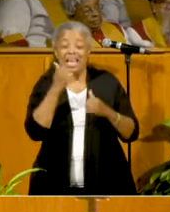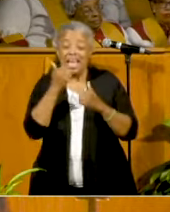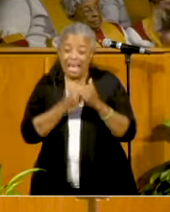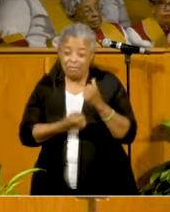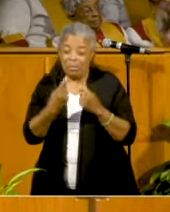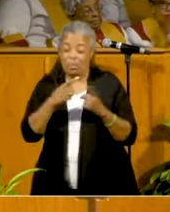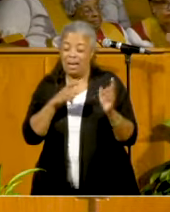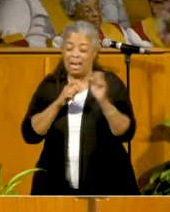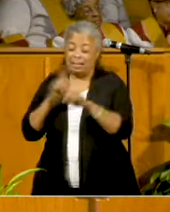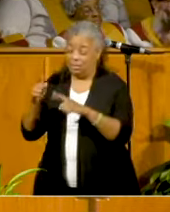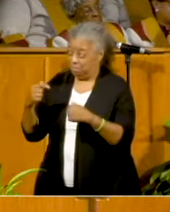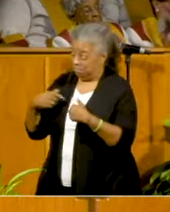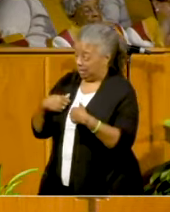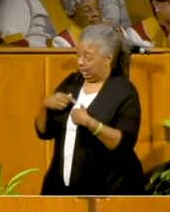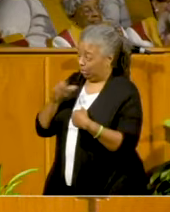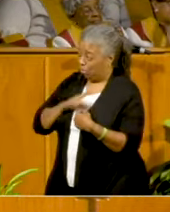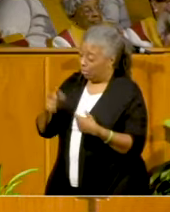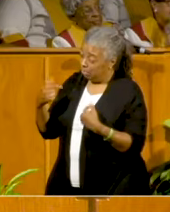disciple asked, is it I?